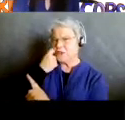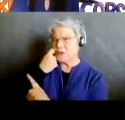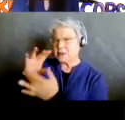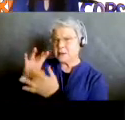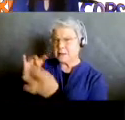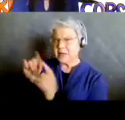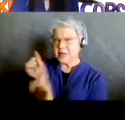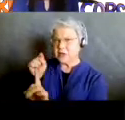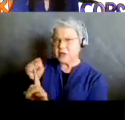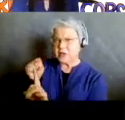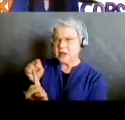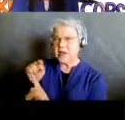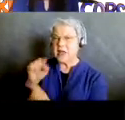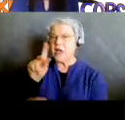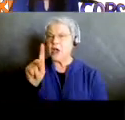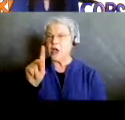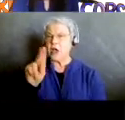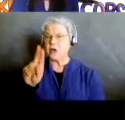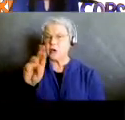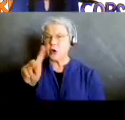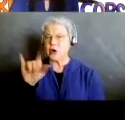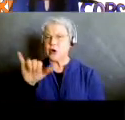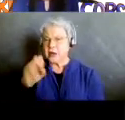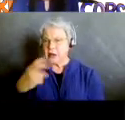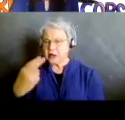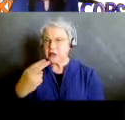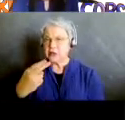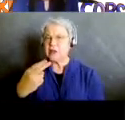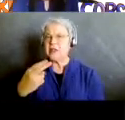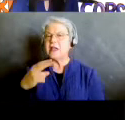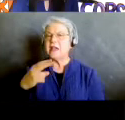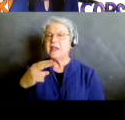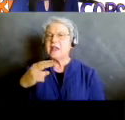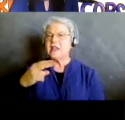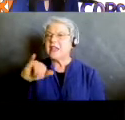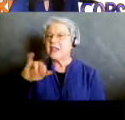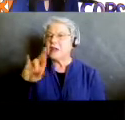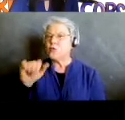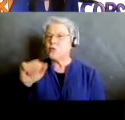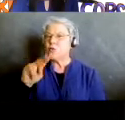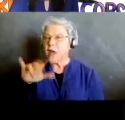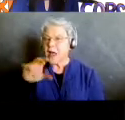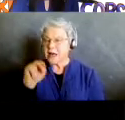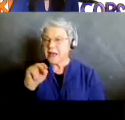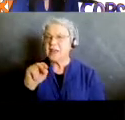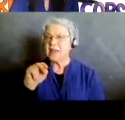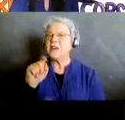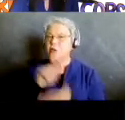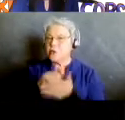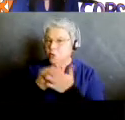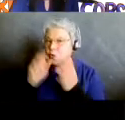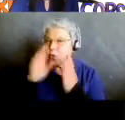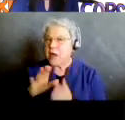the Kurdish-Iranian asylum seeker, author, filmmaker, journalist, and activist who had been swept up and detained for